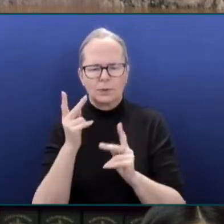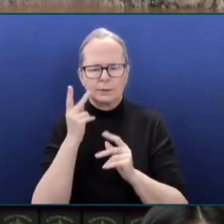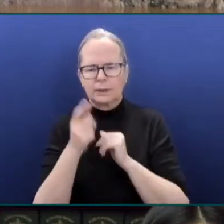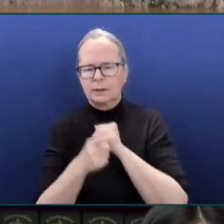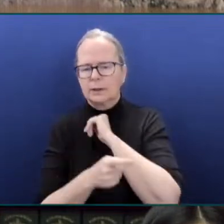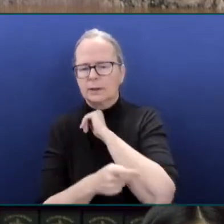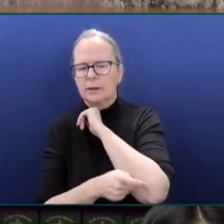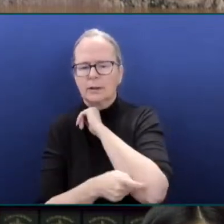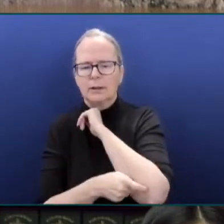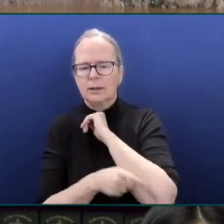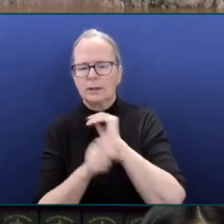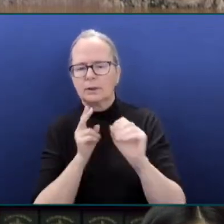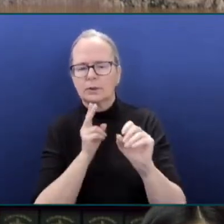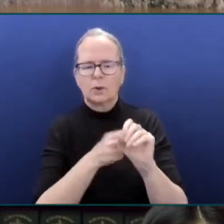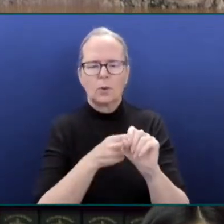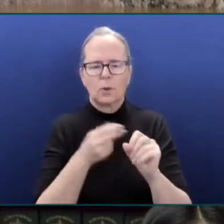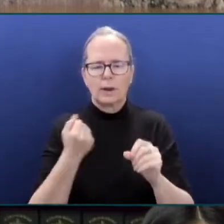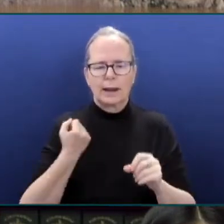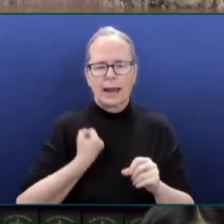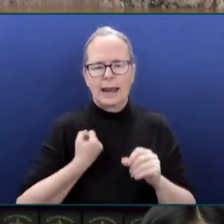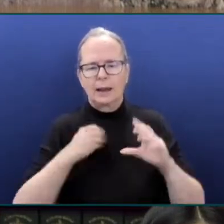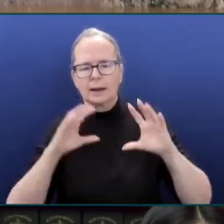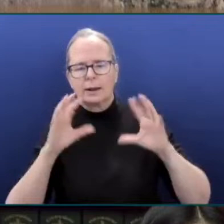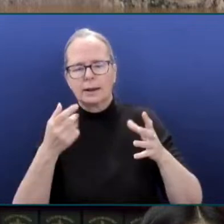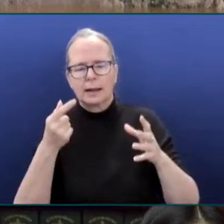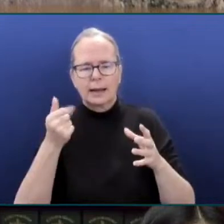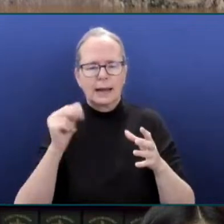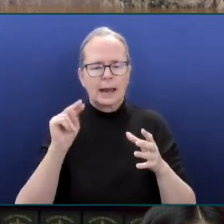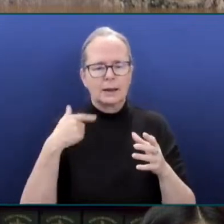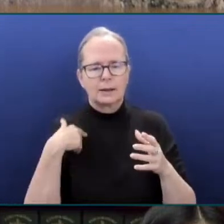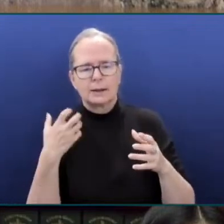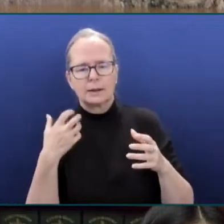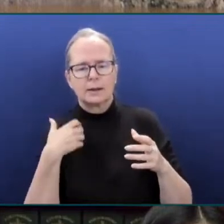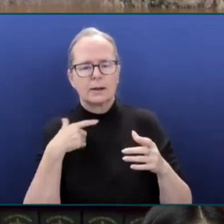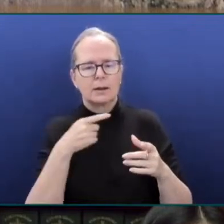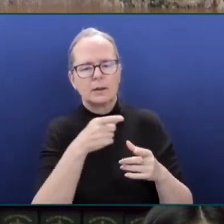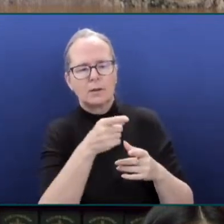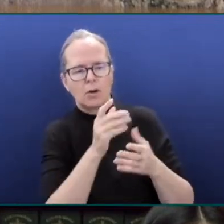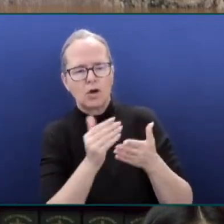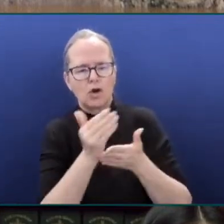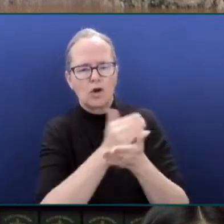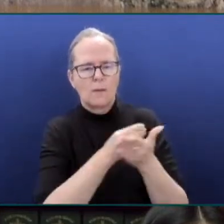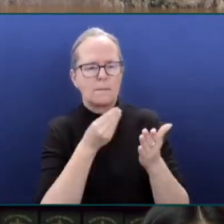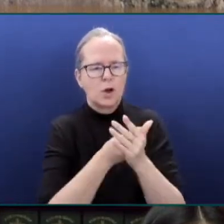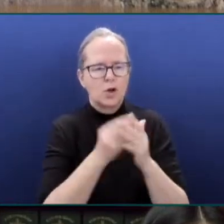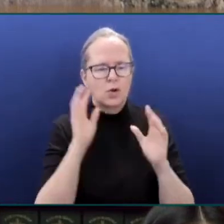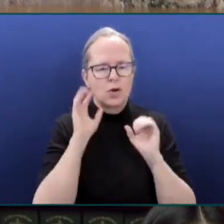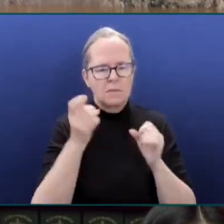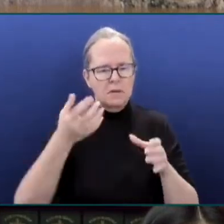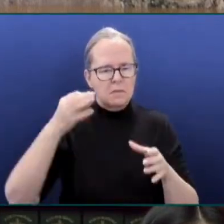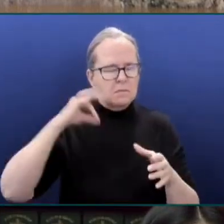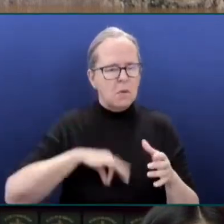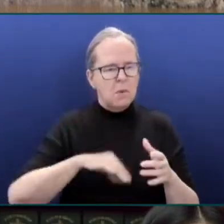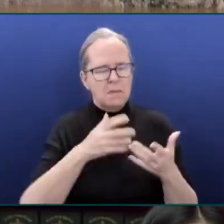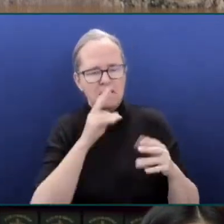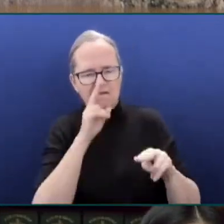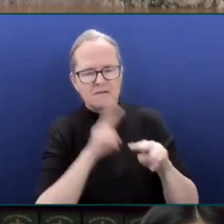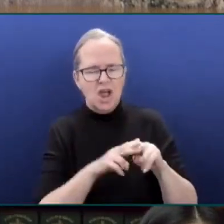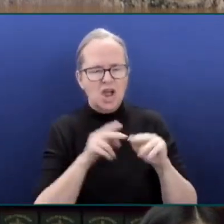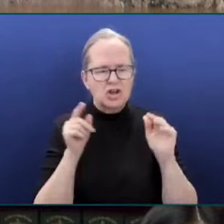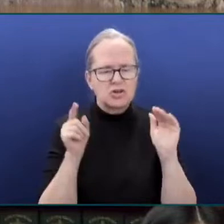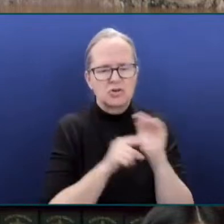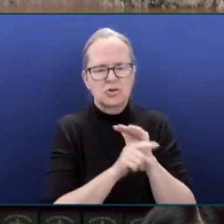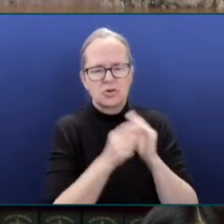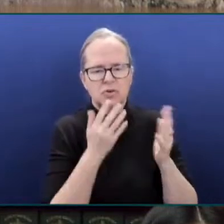By going after property owned by high-level criminal organizations and individuals, BC's Civil Forfeiture Office undermines the profit